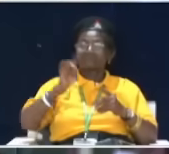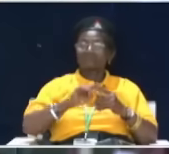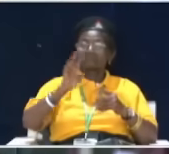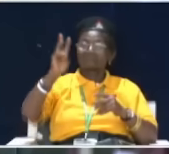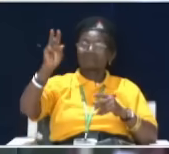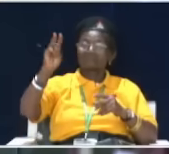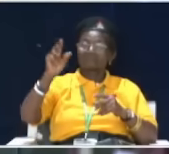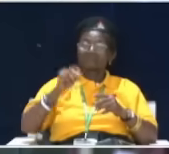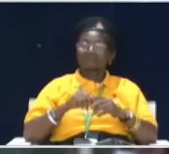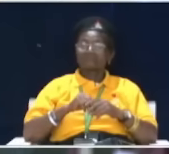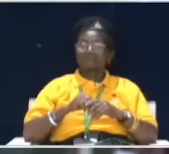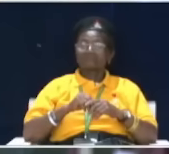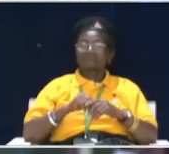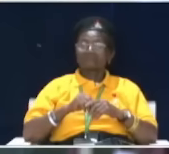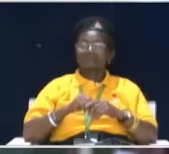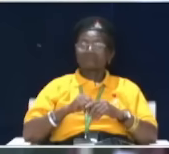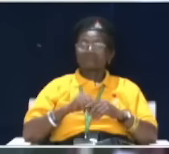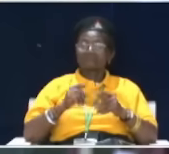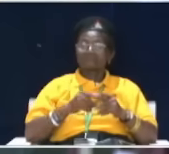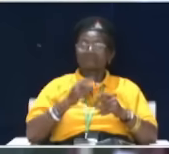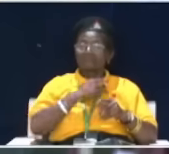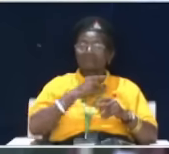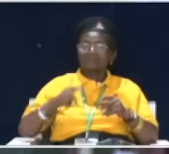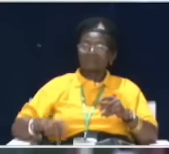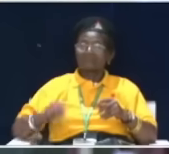Verse 8 to